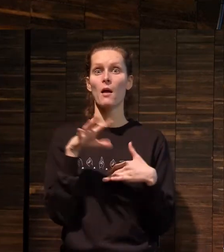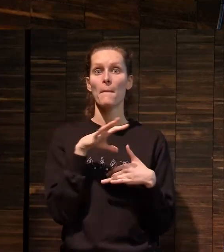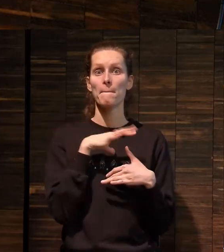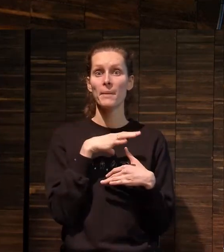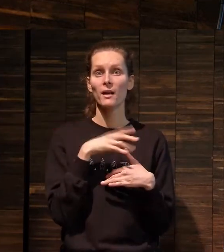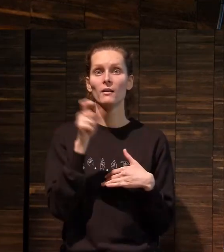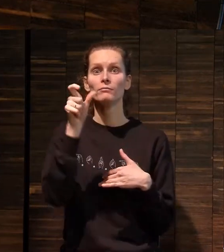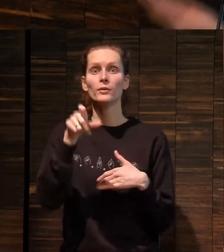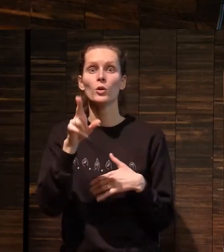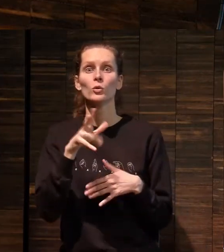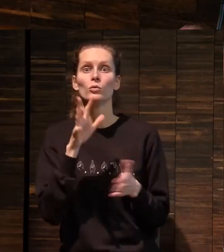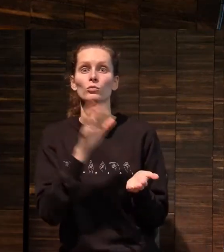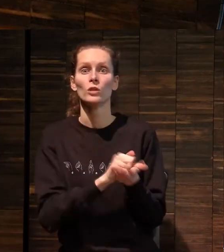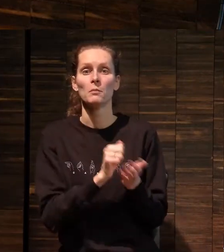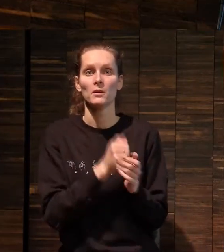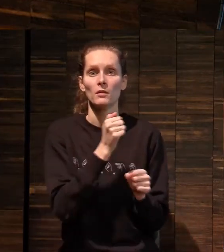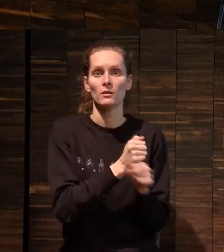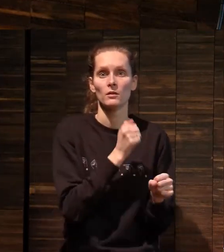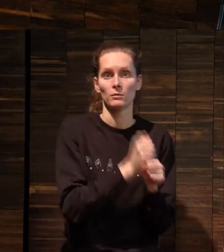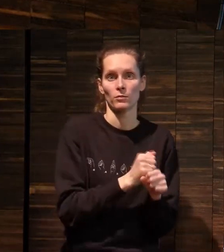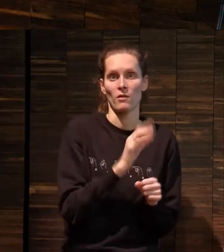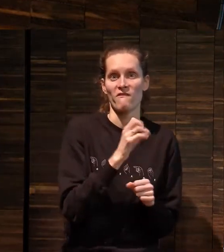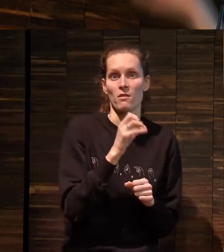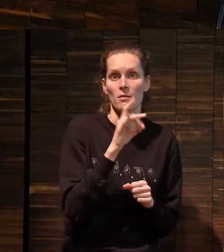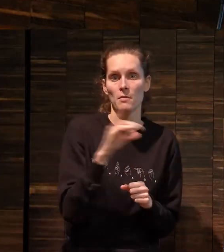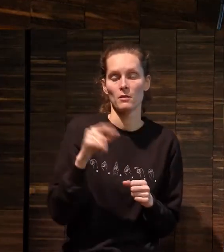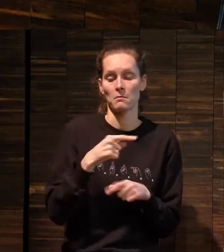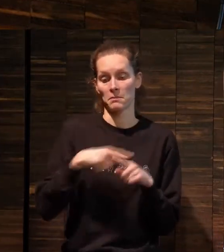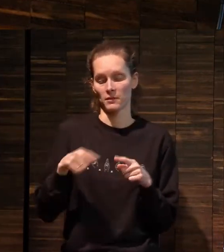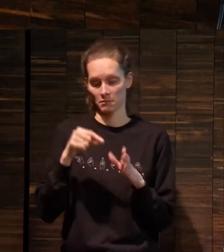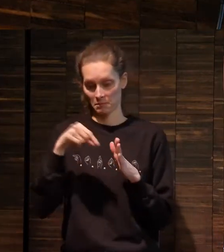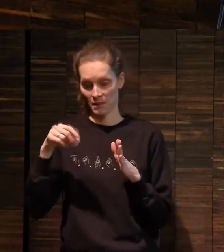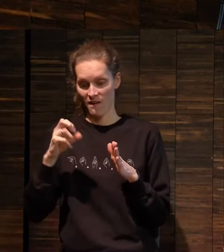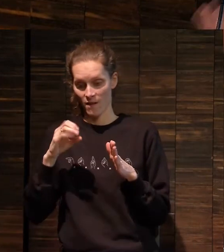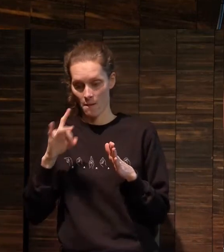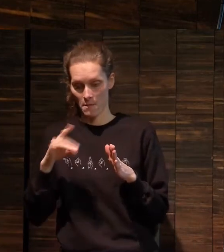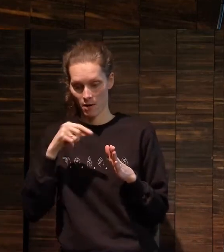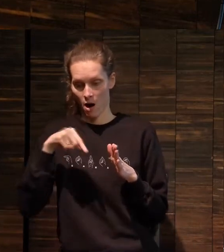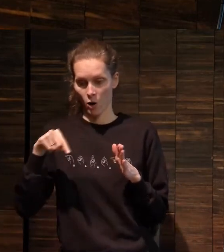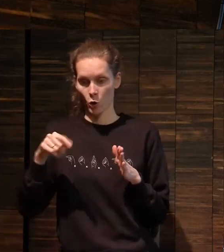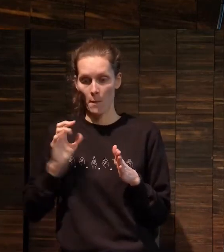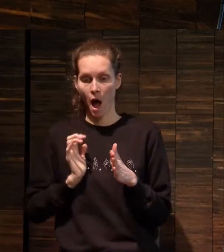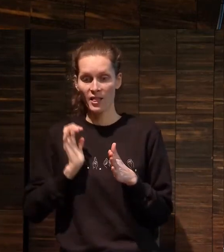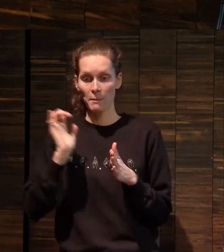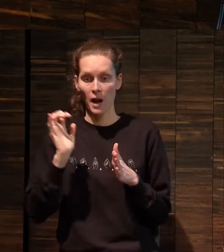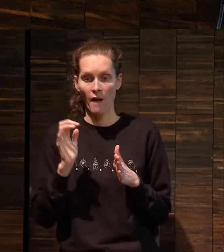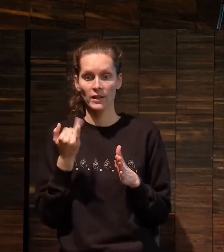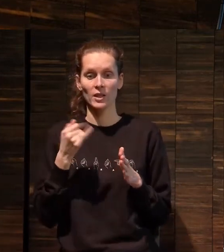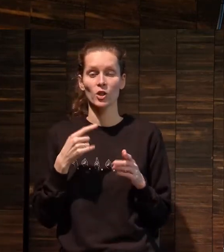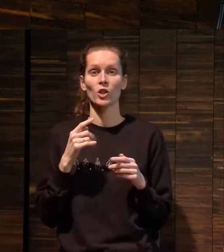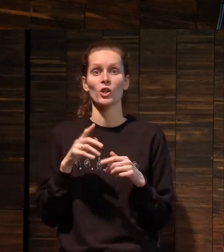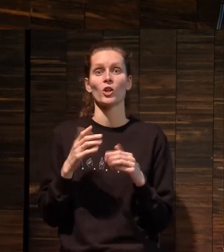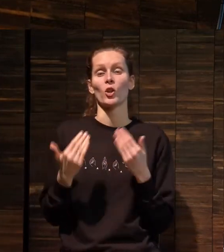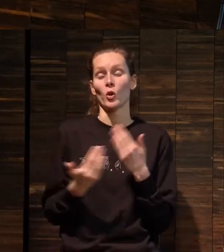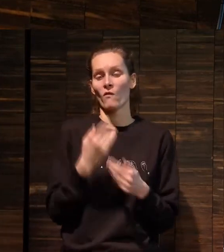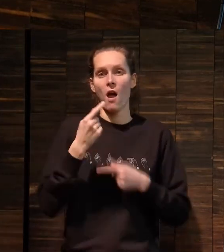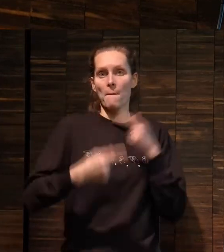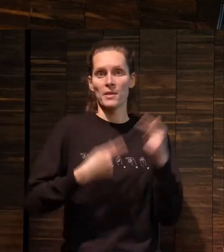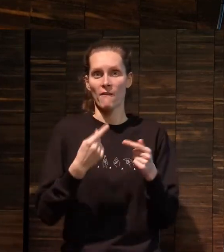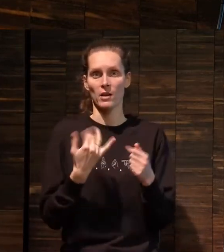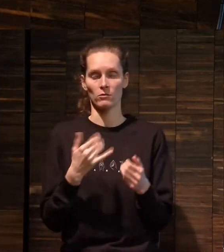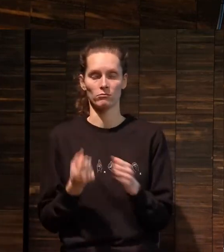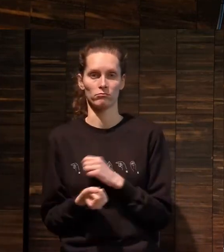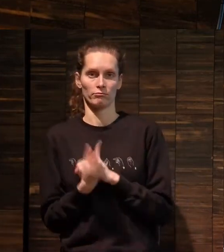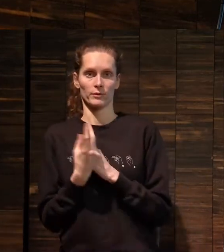It turned out that there were people from Viber in the audience. They added the text to this button,